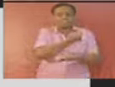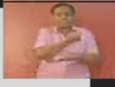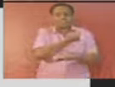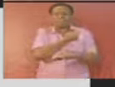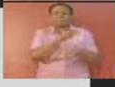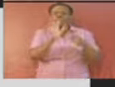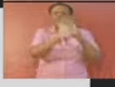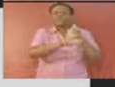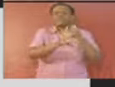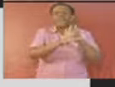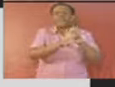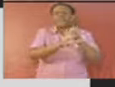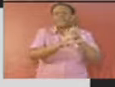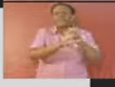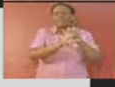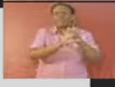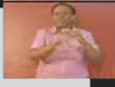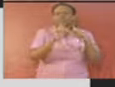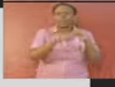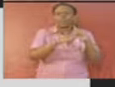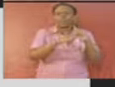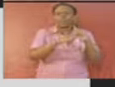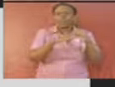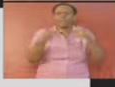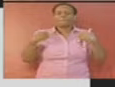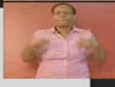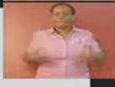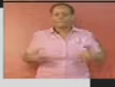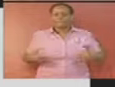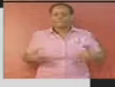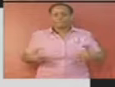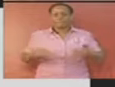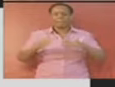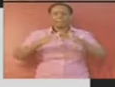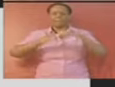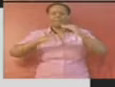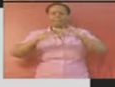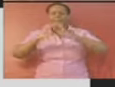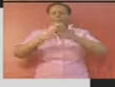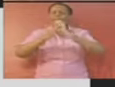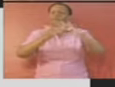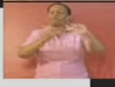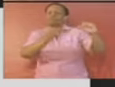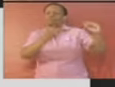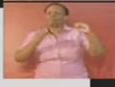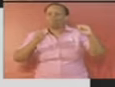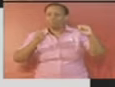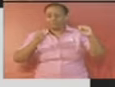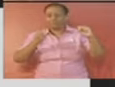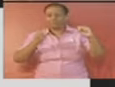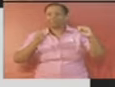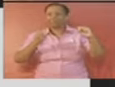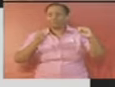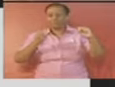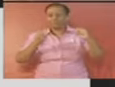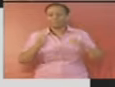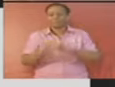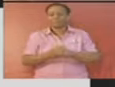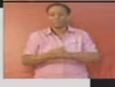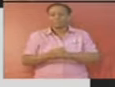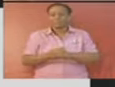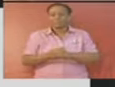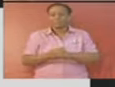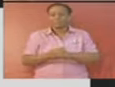build individual level immunity to a particular disease and basically go from individual levels to population